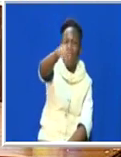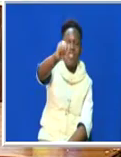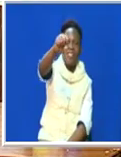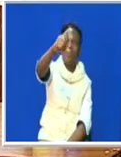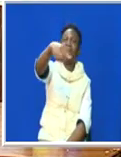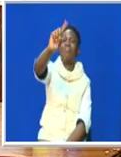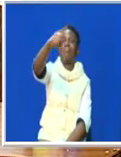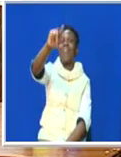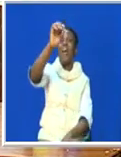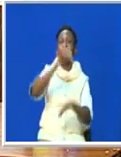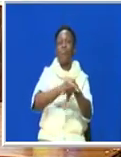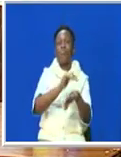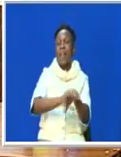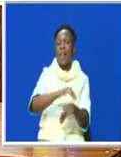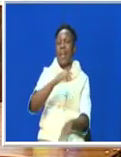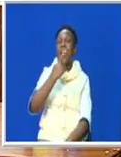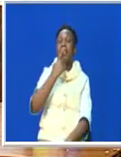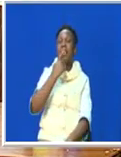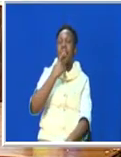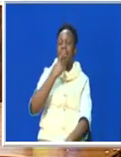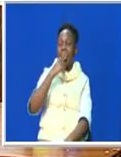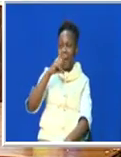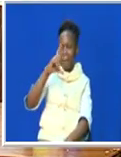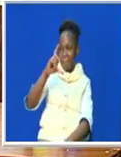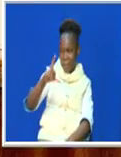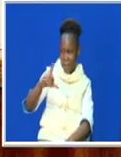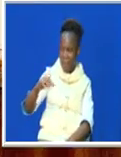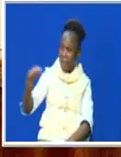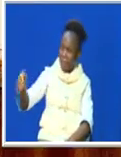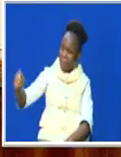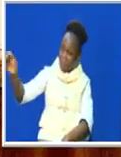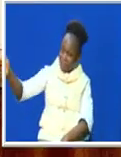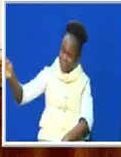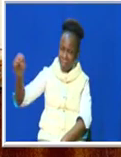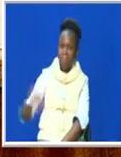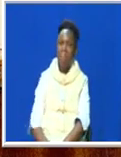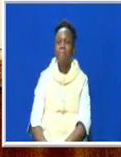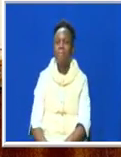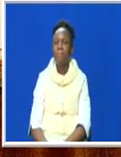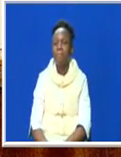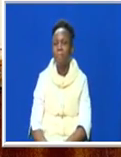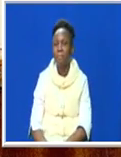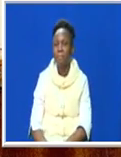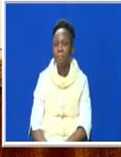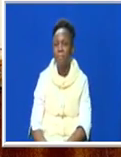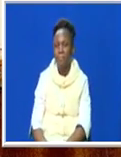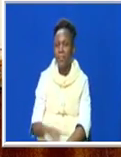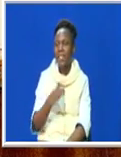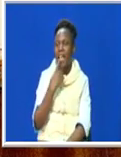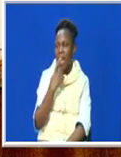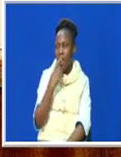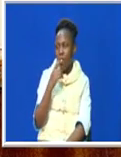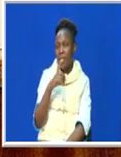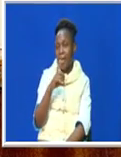Very good. The red cup is slightly bigger than the